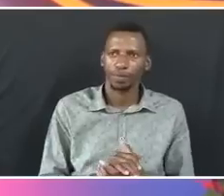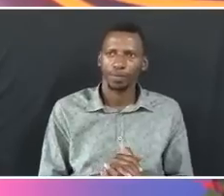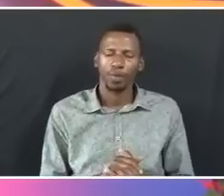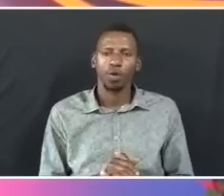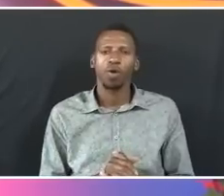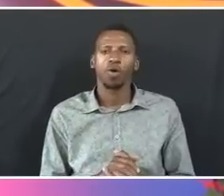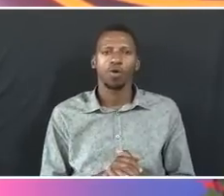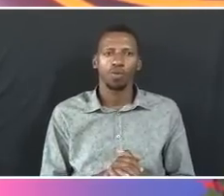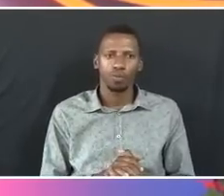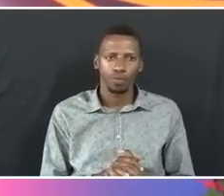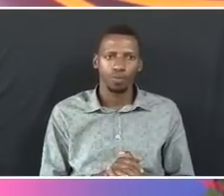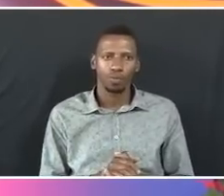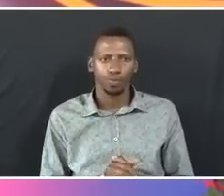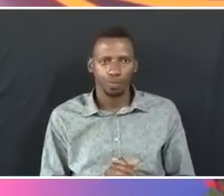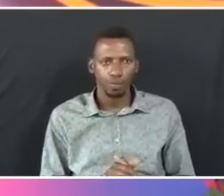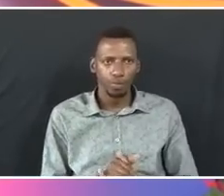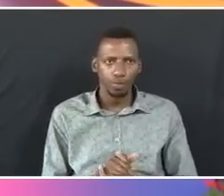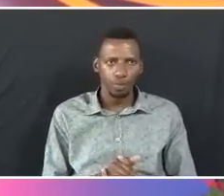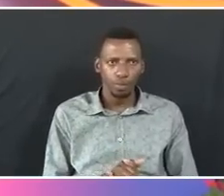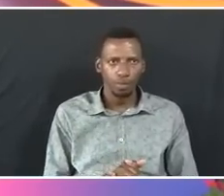23 to 30. Oh.